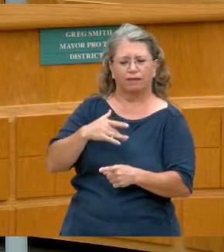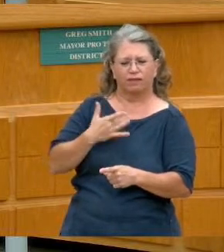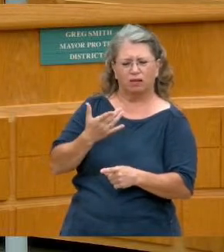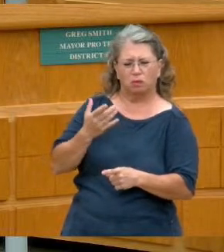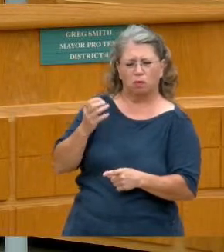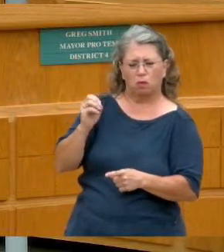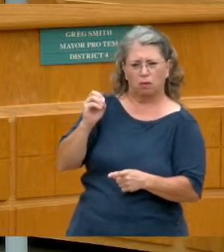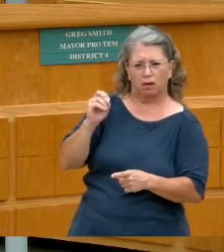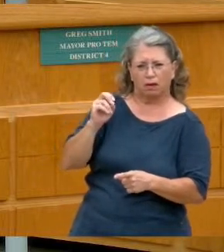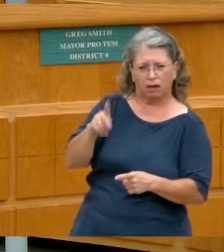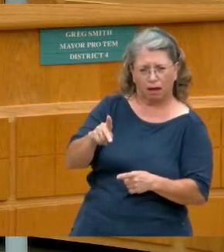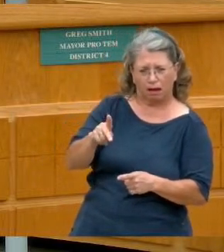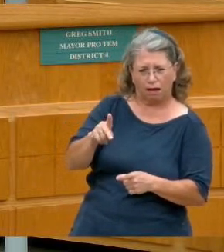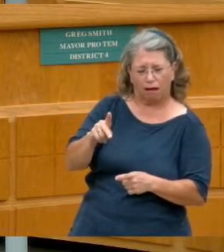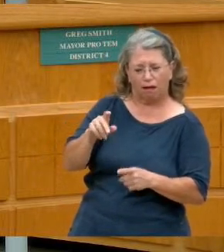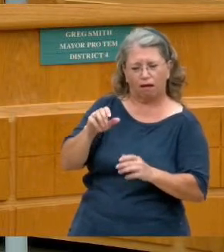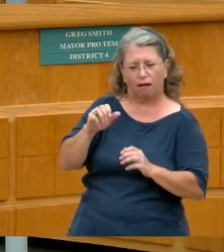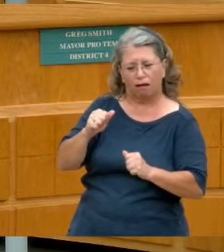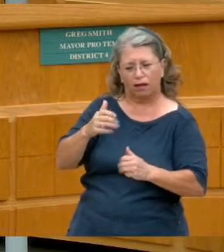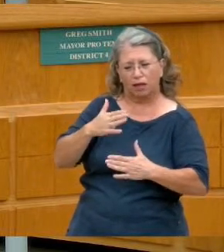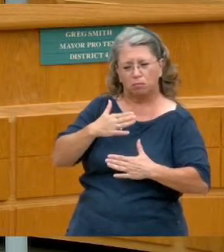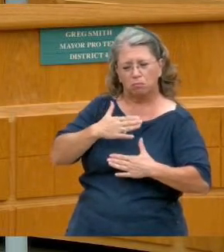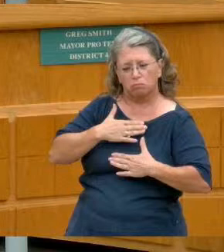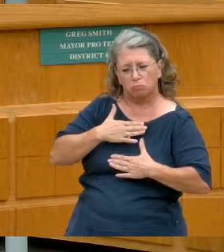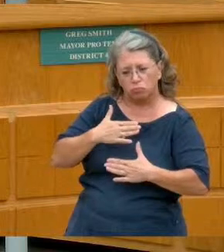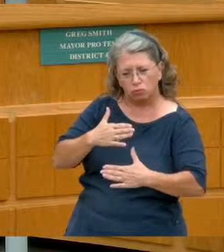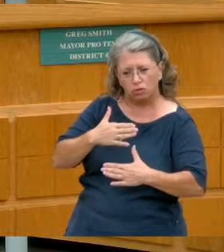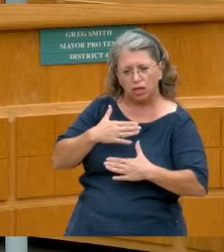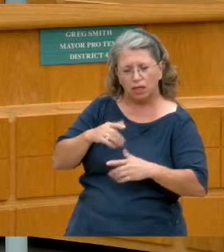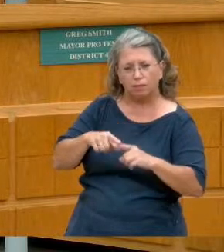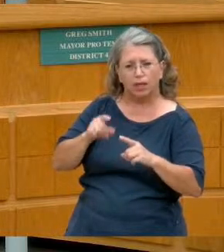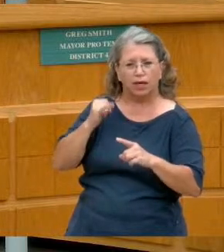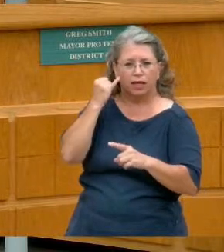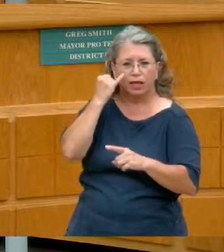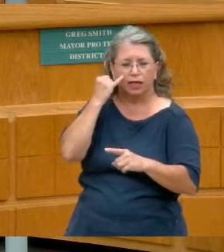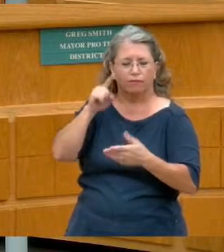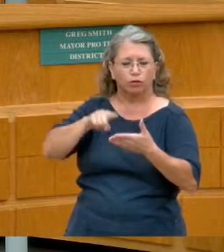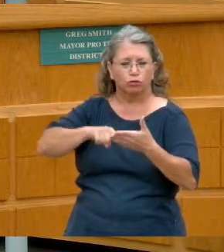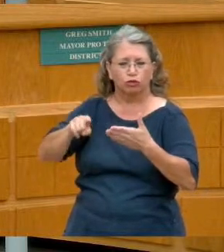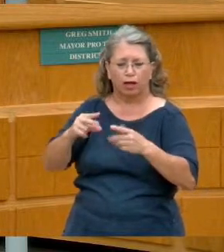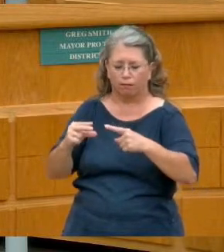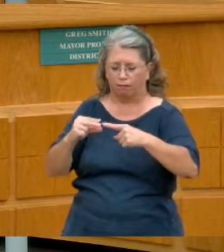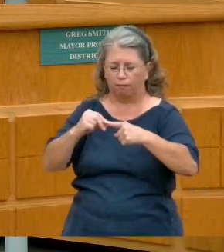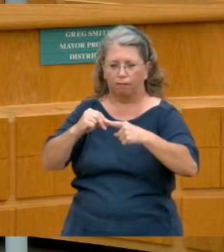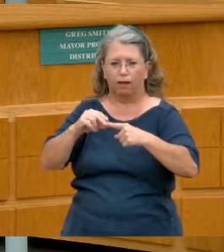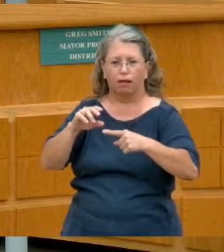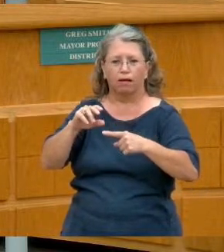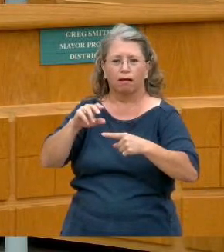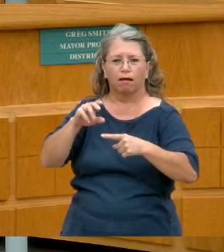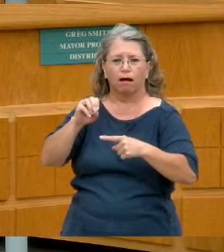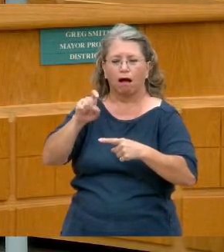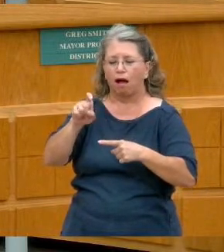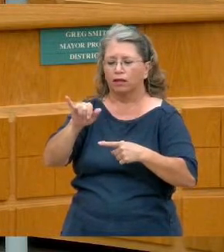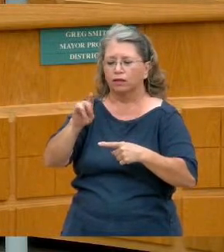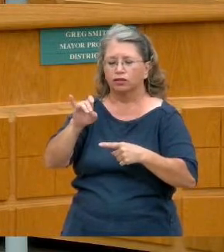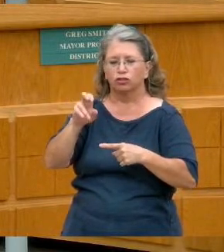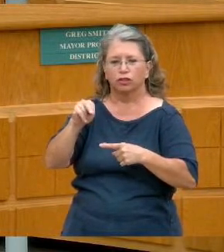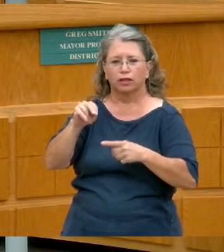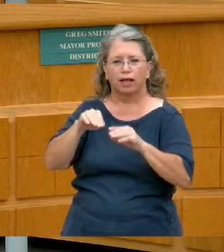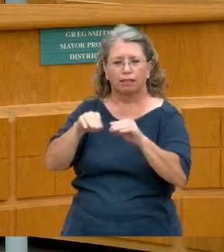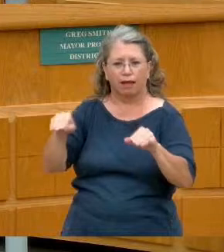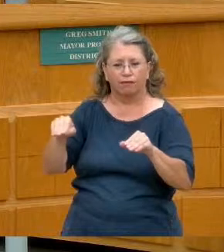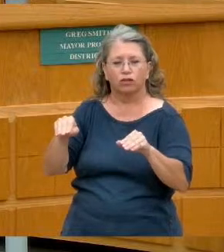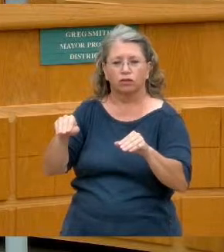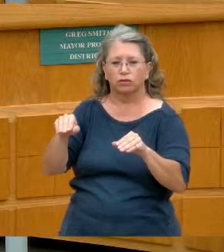okay, but if you check their pulse ox, the oxygen levels will be low. So that's called